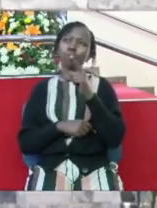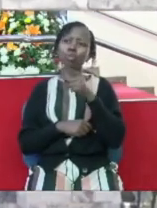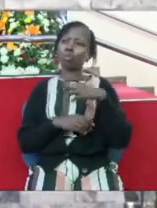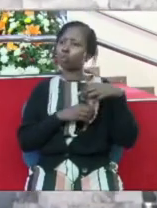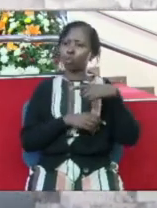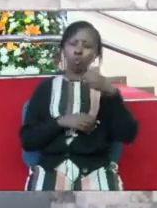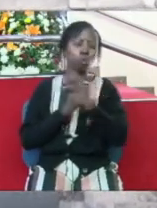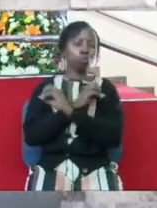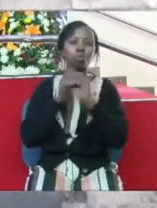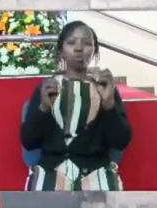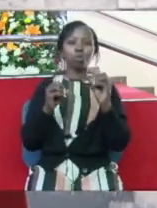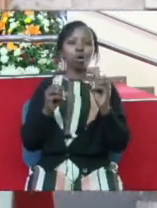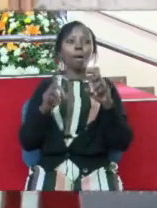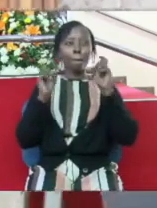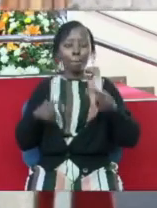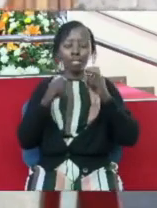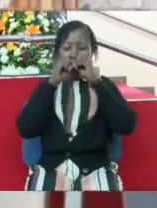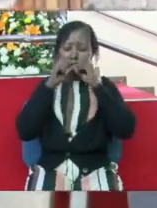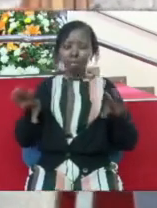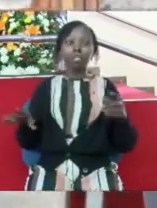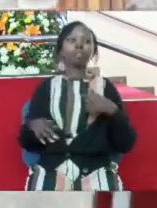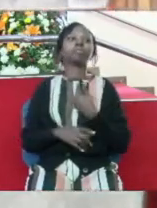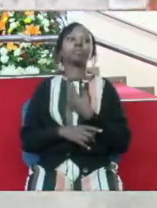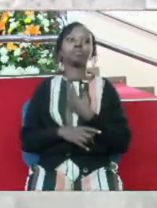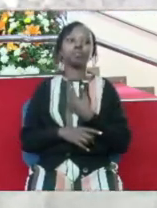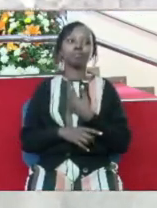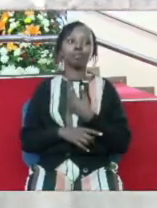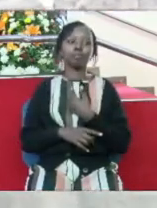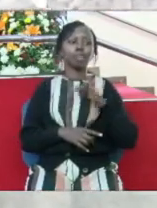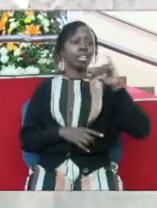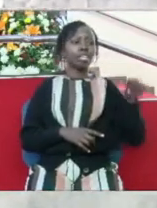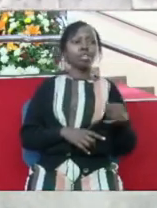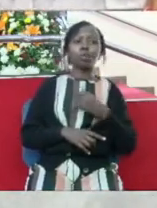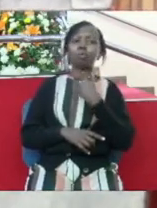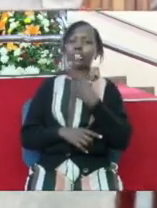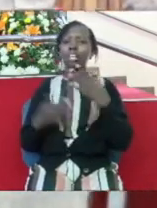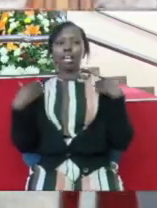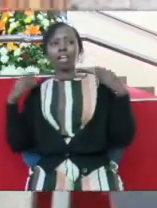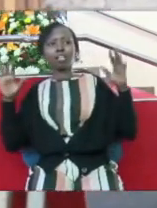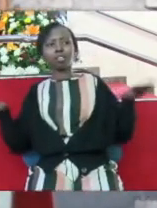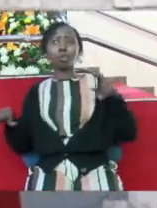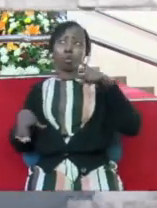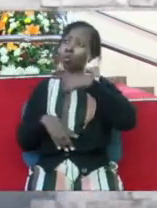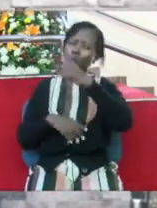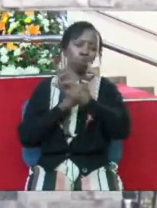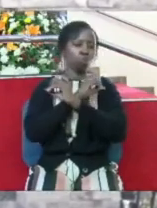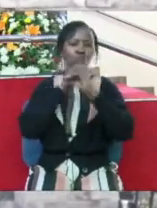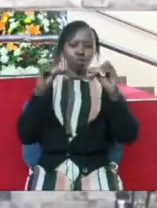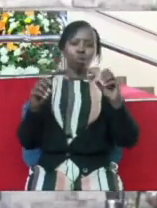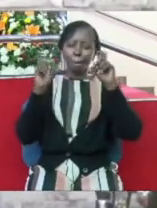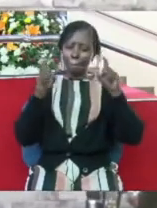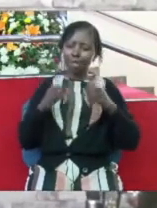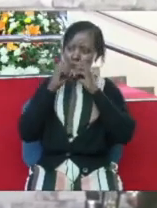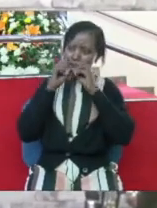me until you bless me. Hautaniacha kabla hujanibariki. You are not going anywhere until you bless me. Hautaenda kabla unibariki. It